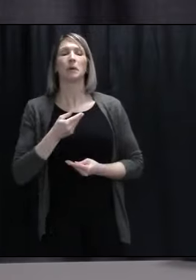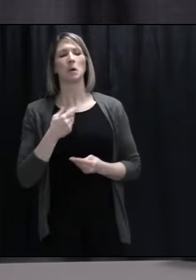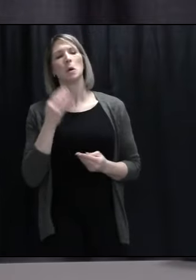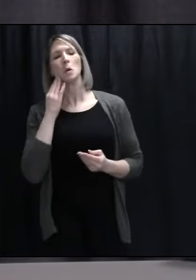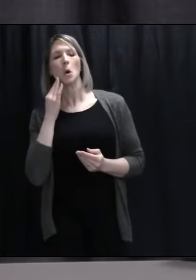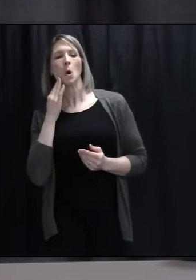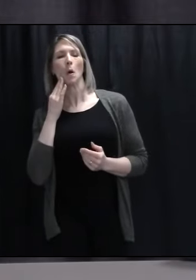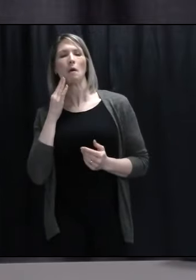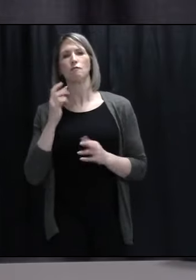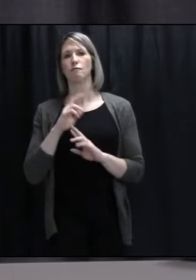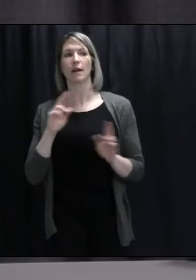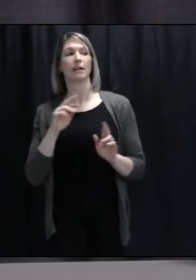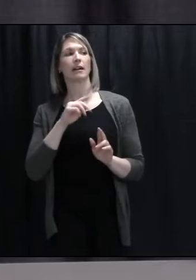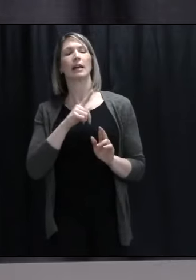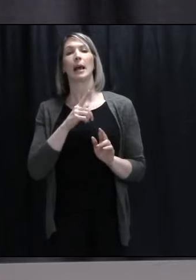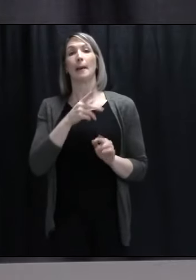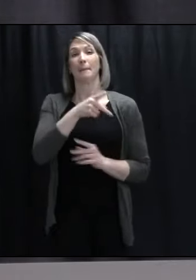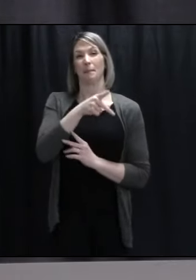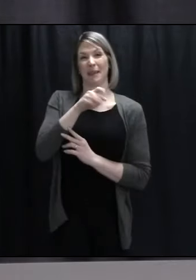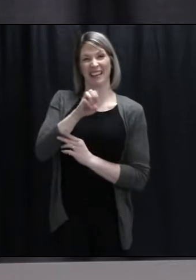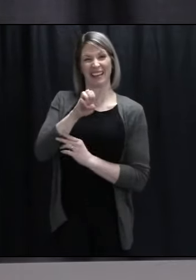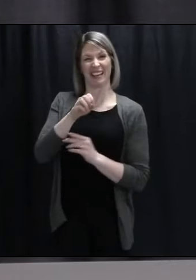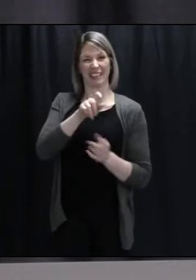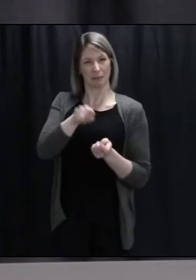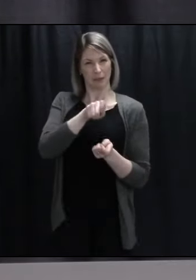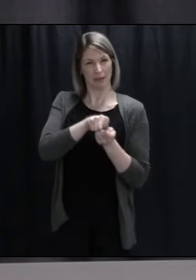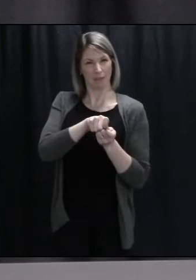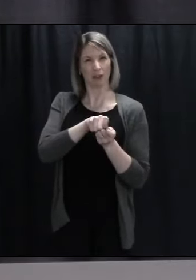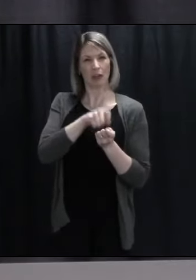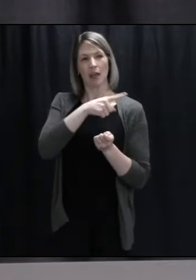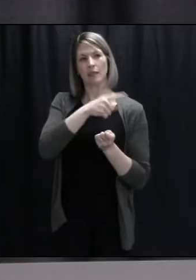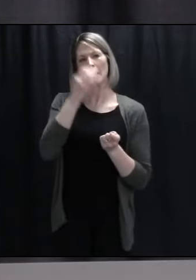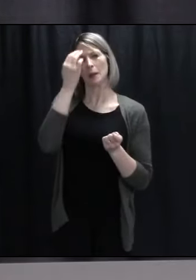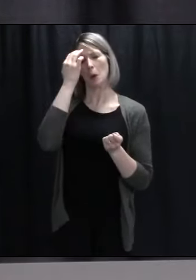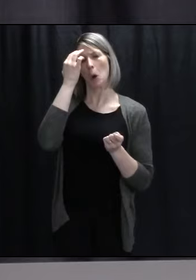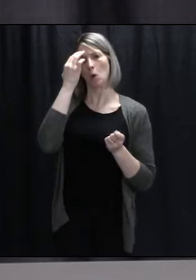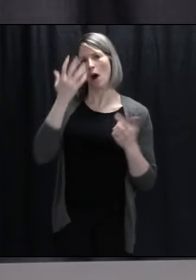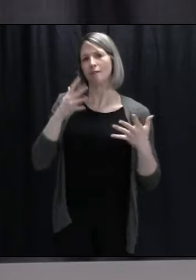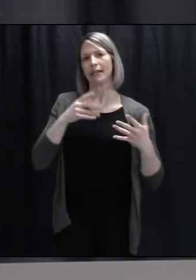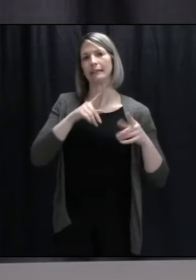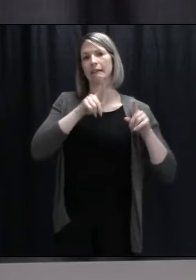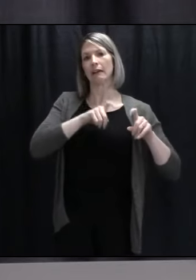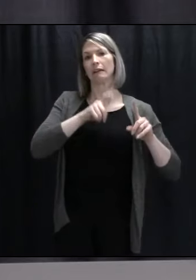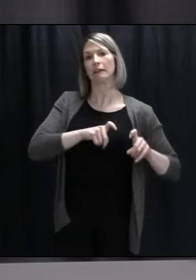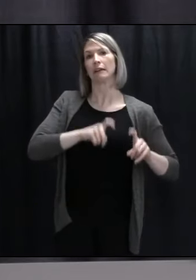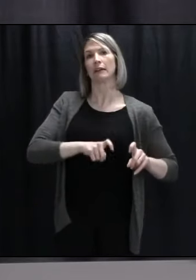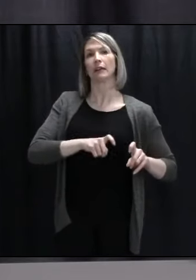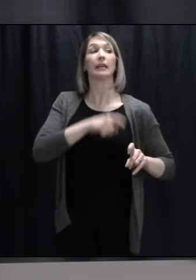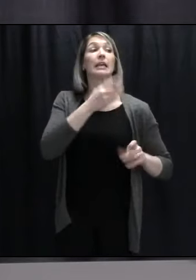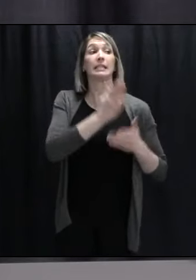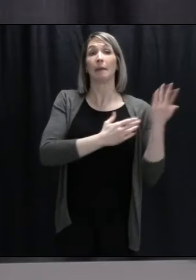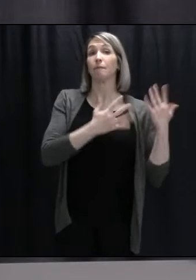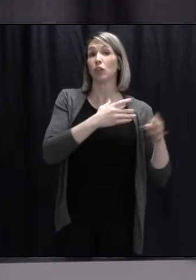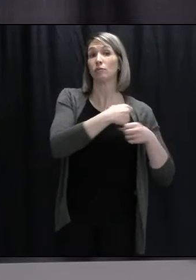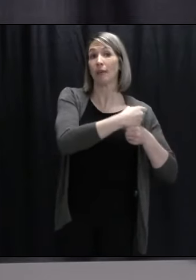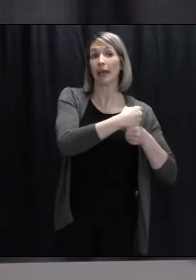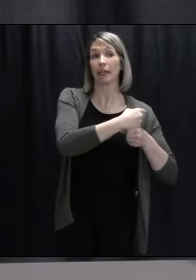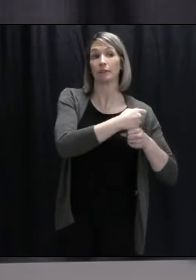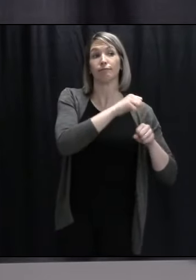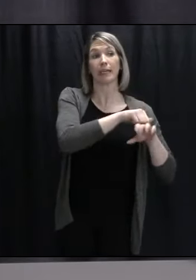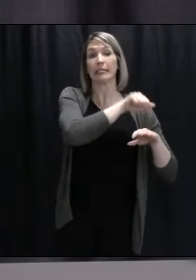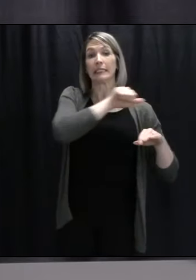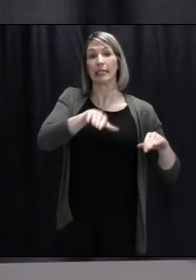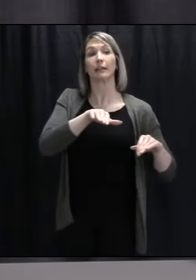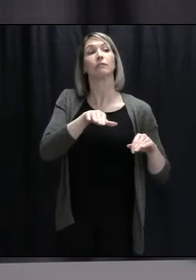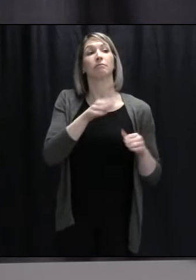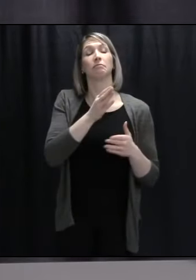PPE. That provinces have stepped up that may have a little more inventory, and they've shipped that to other provinces. So there's a good